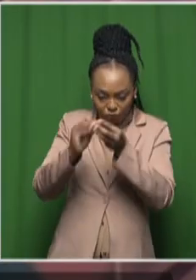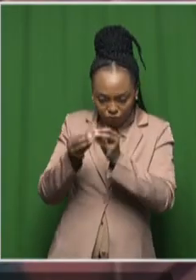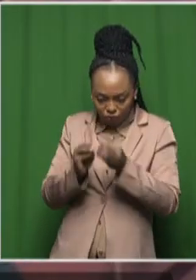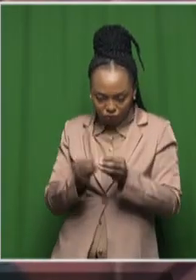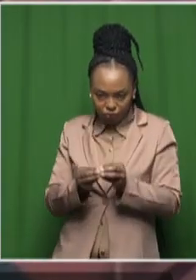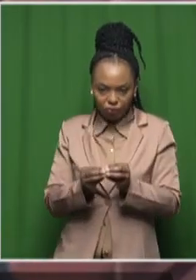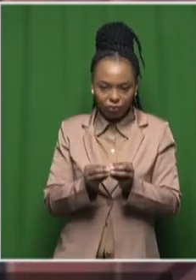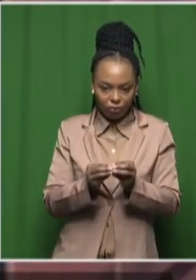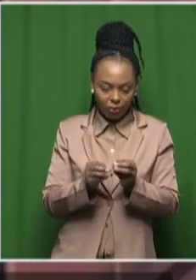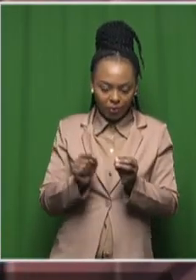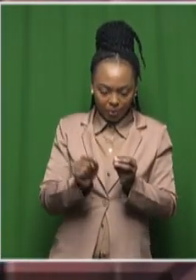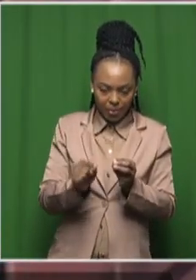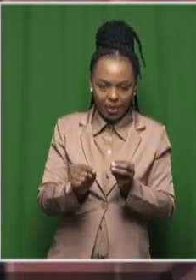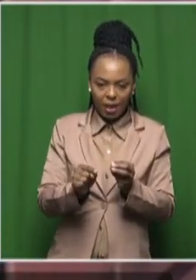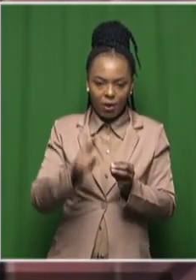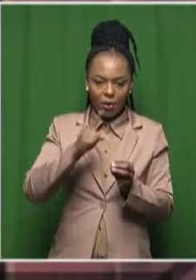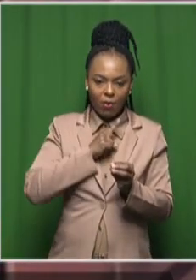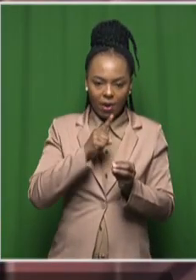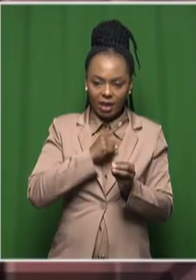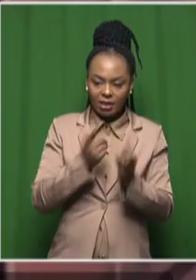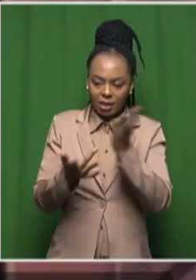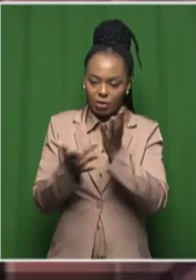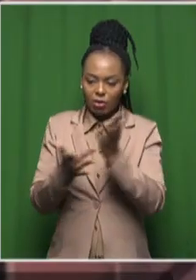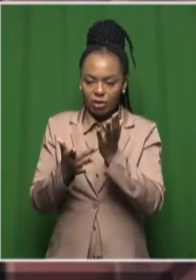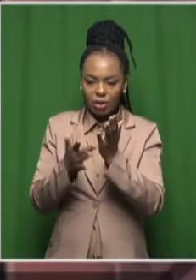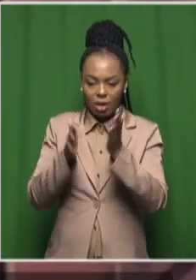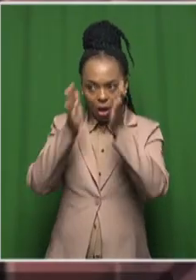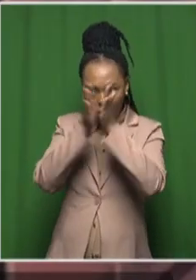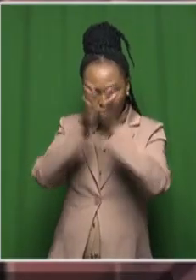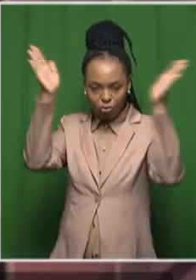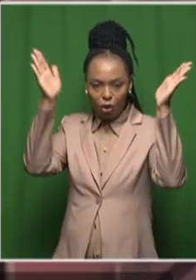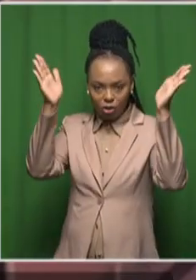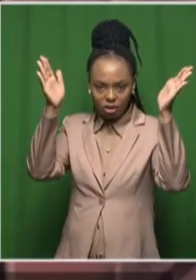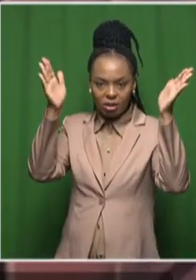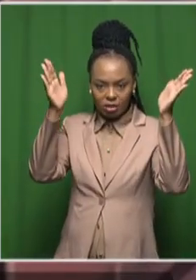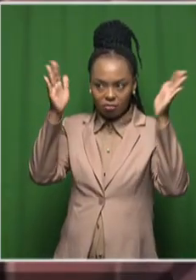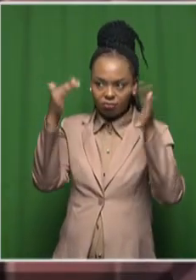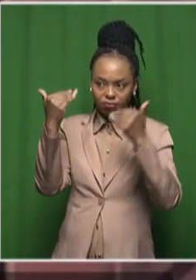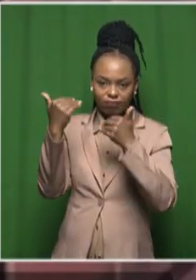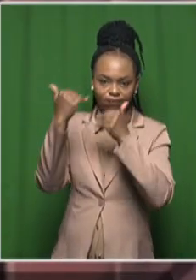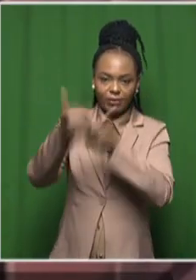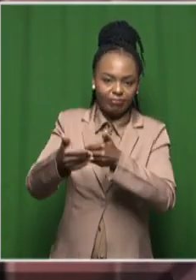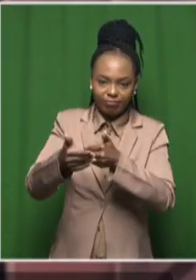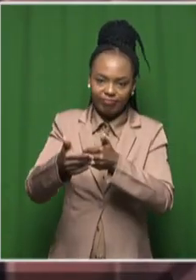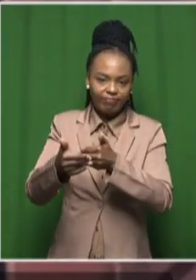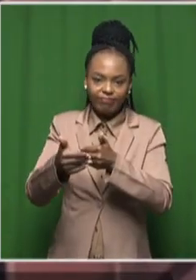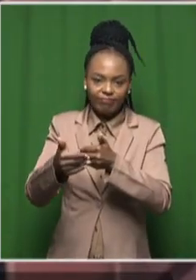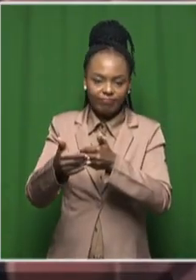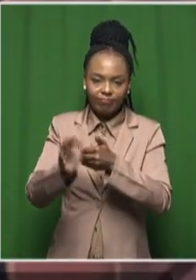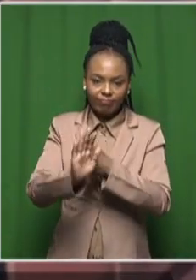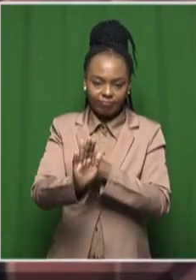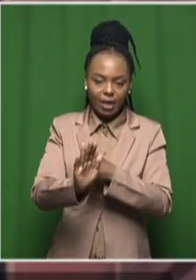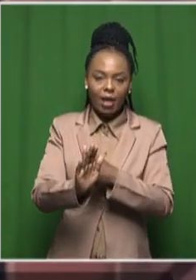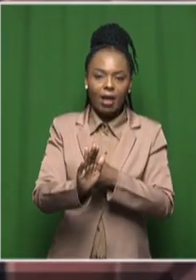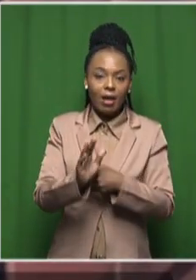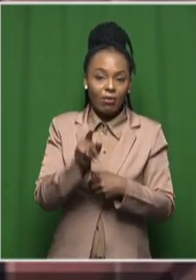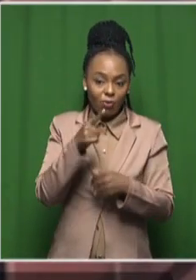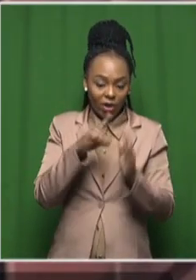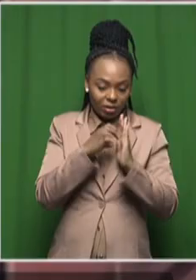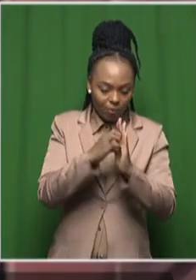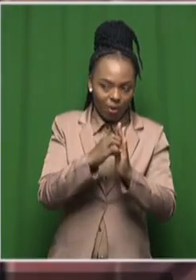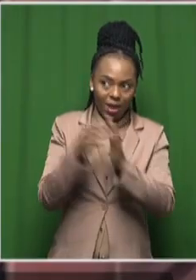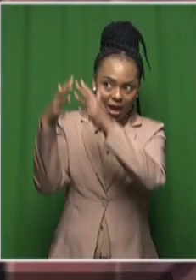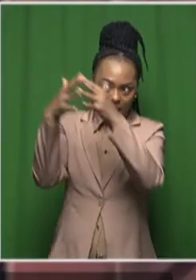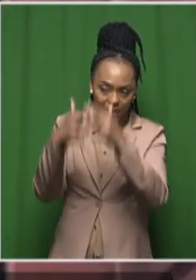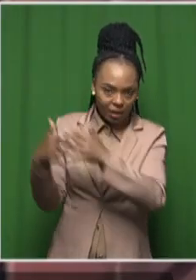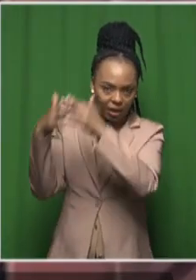that doesn't limit itself to a certain size, because every country has their own type of clay, and for example in America there are